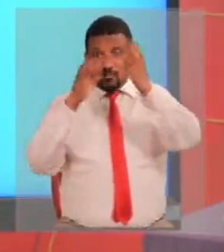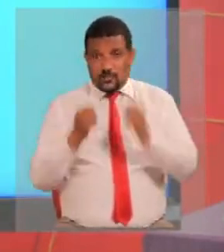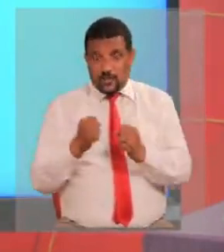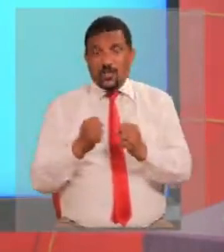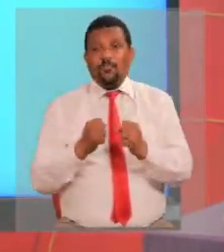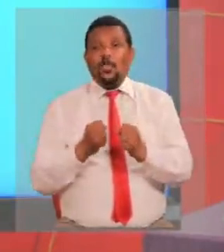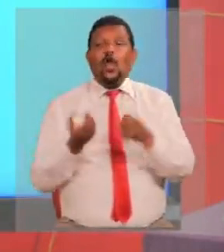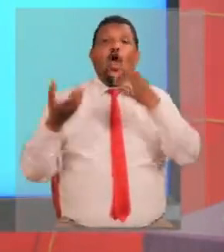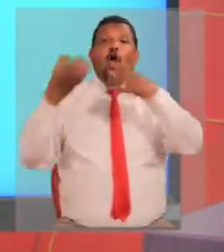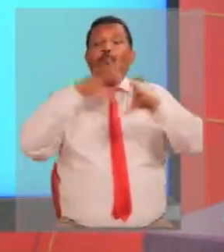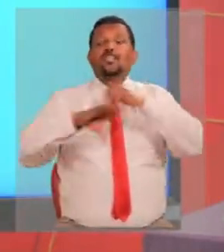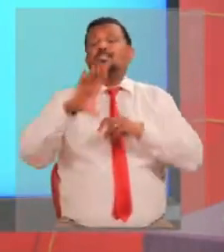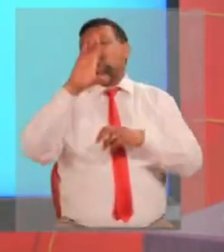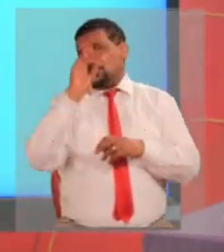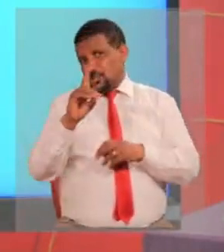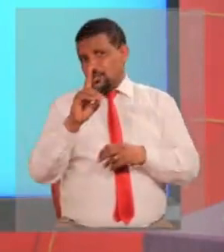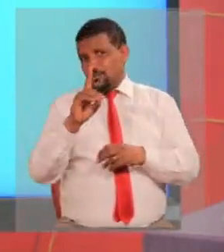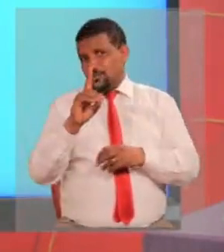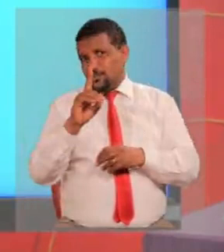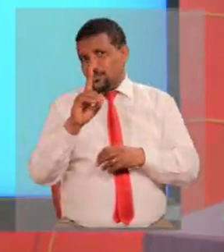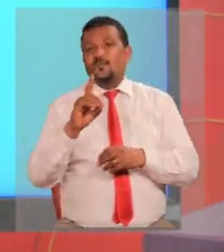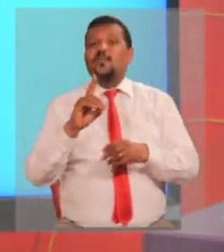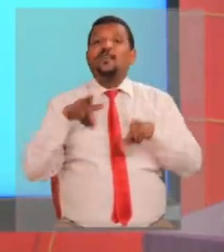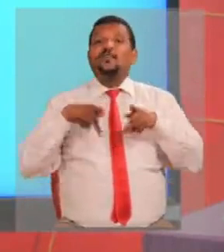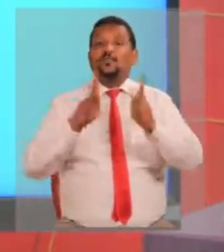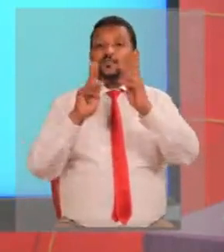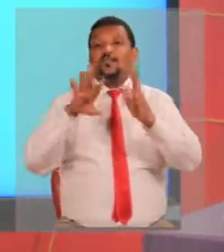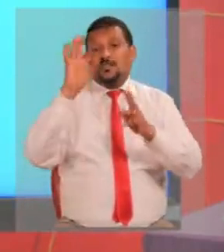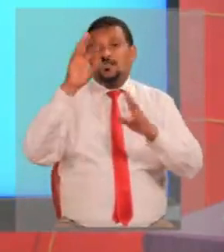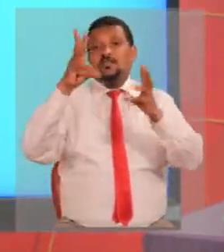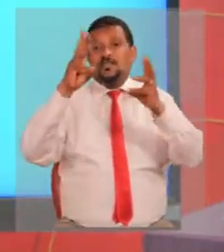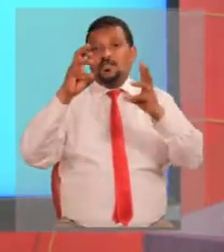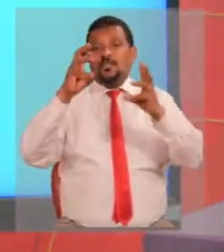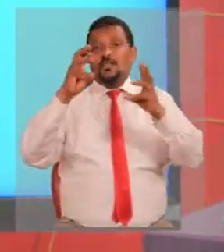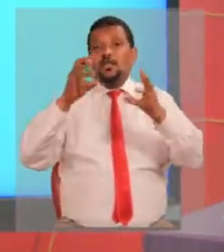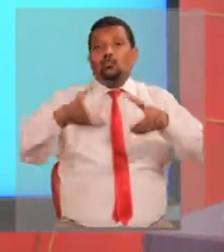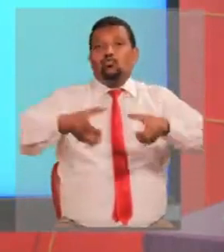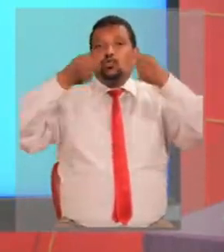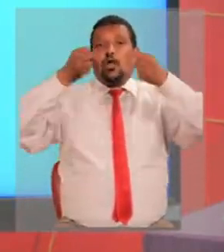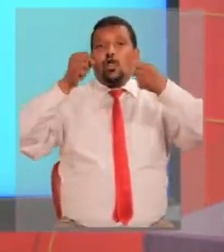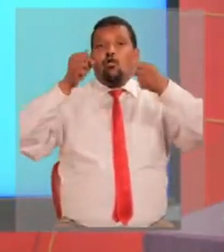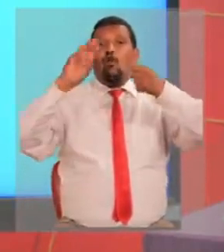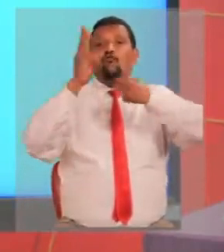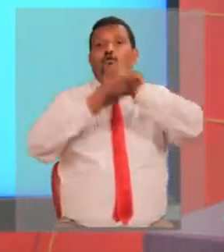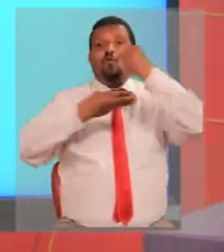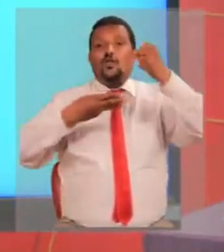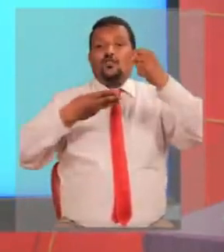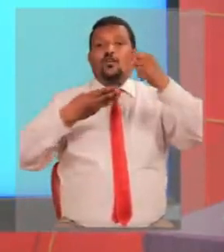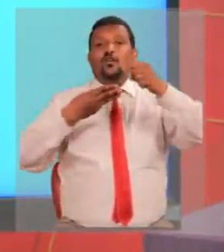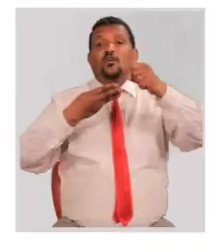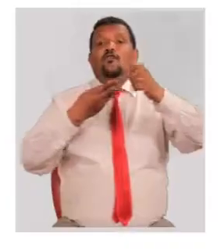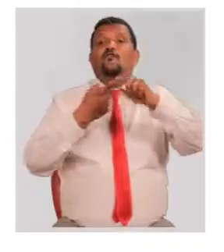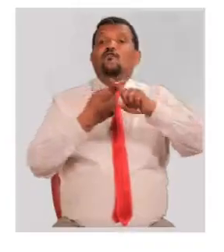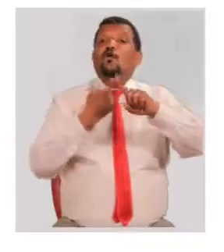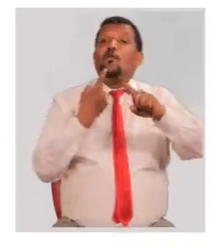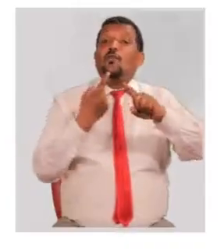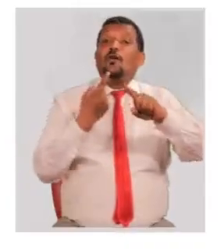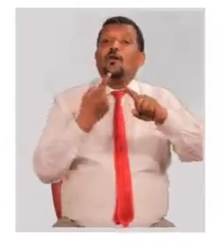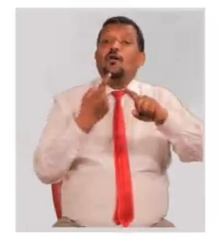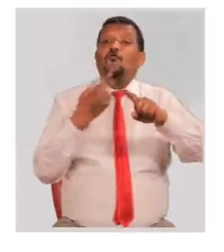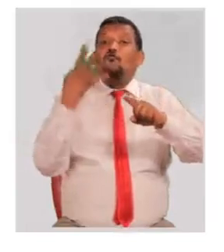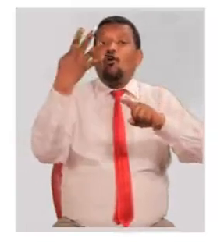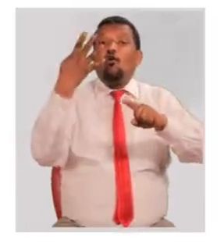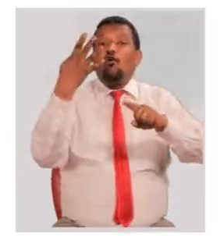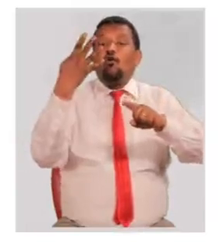the farmer gets this 60 quintal of weight from 4 capital and 2